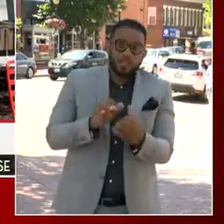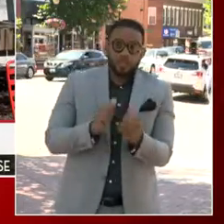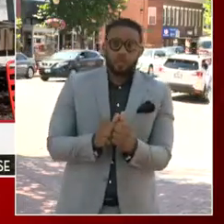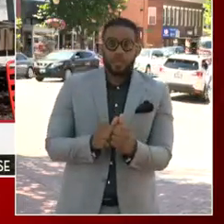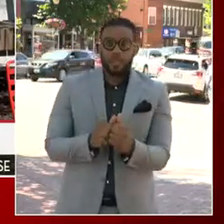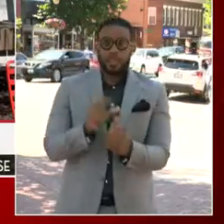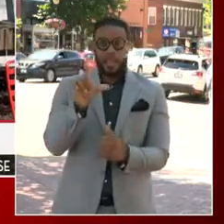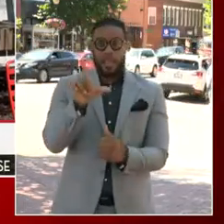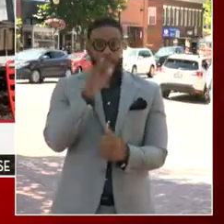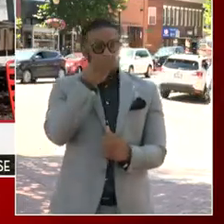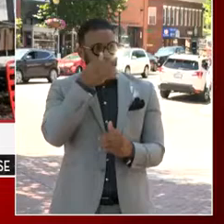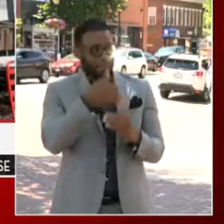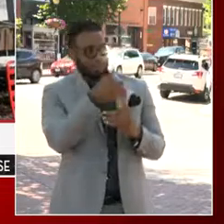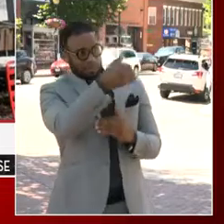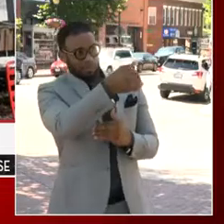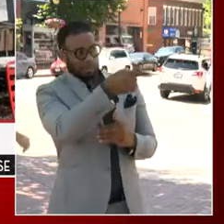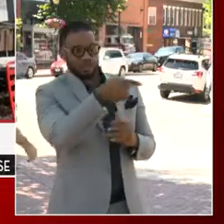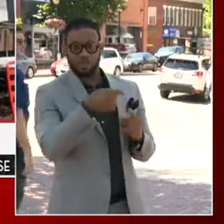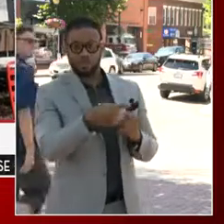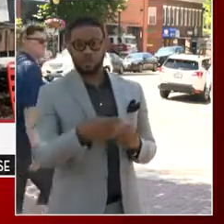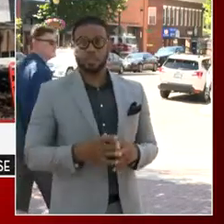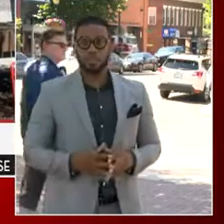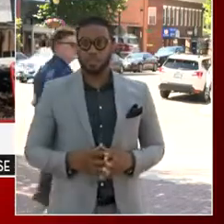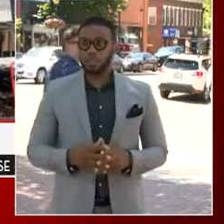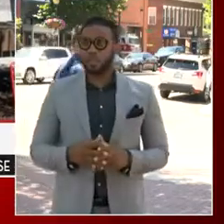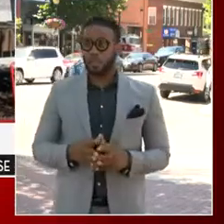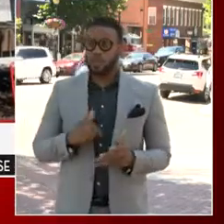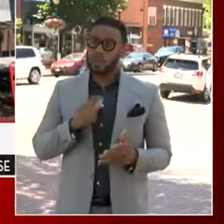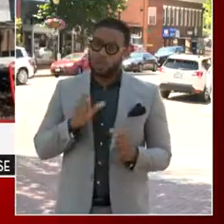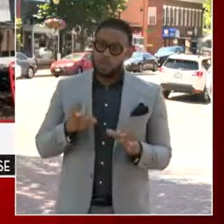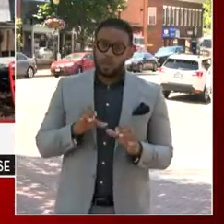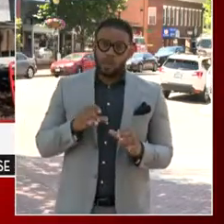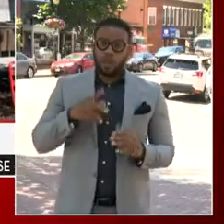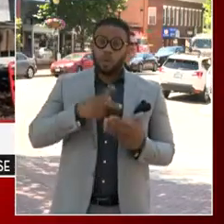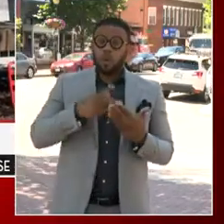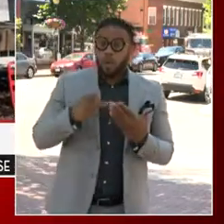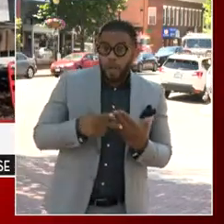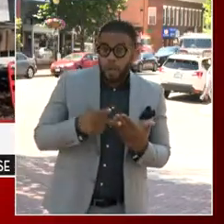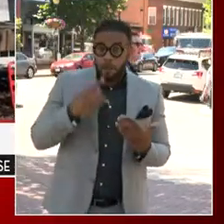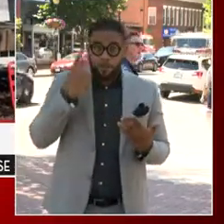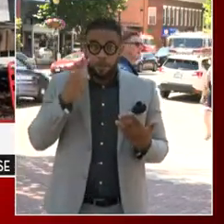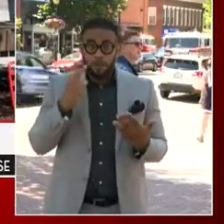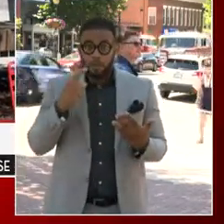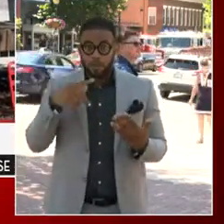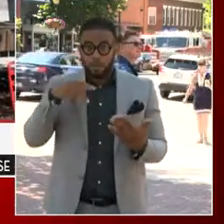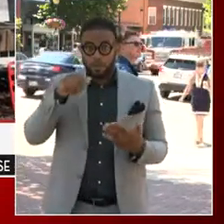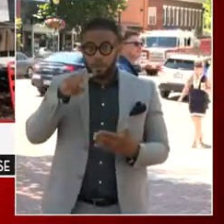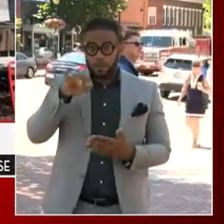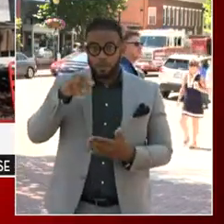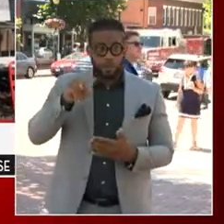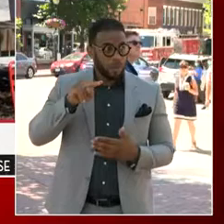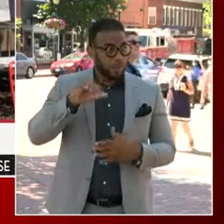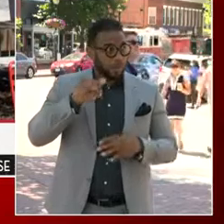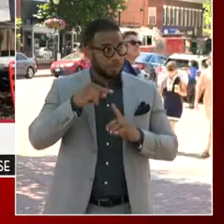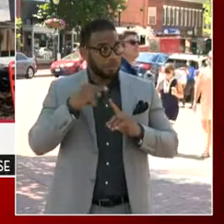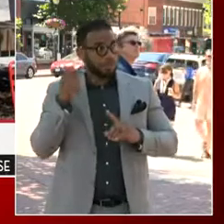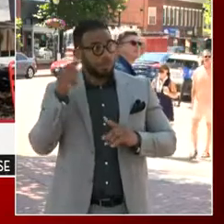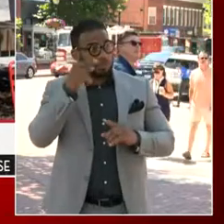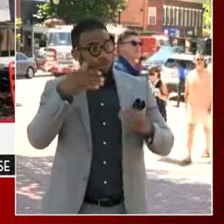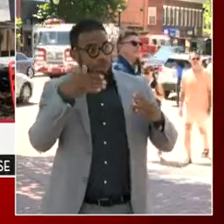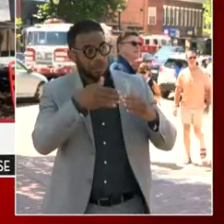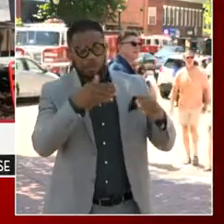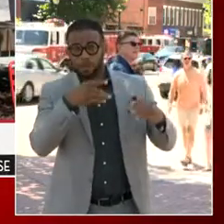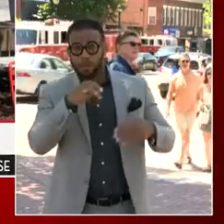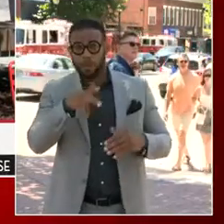the library across the street. We need to do programming for the pavilion that is at the far end of